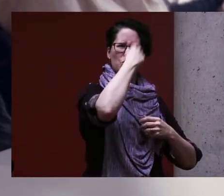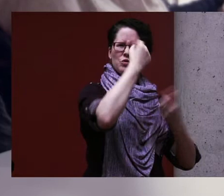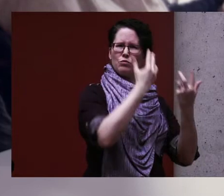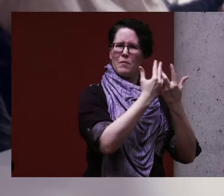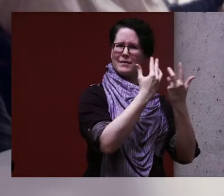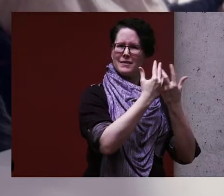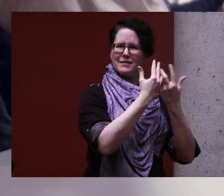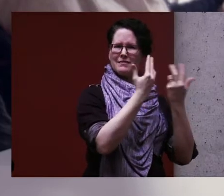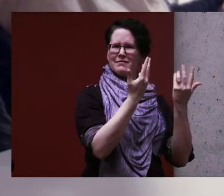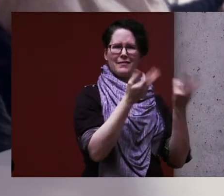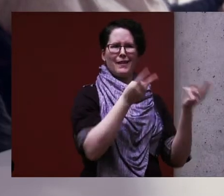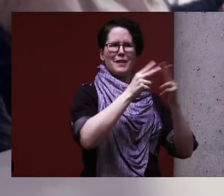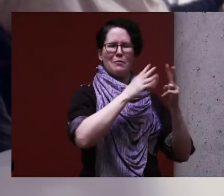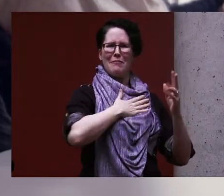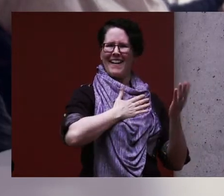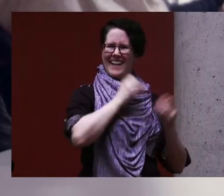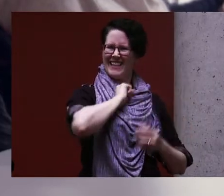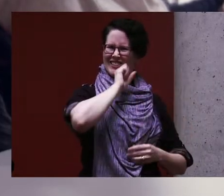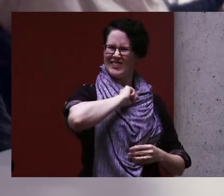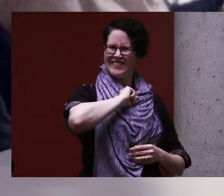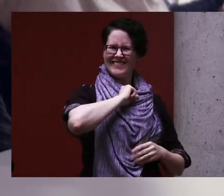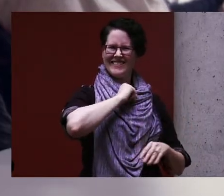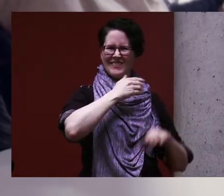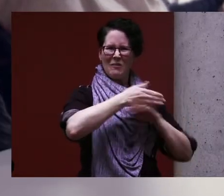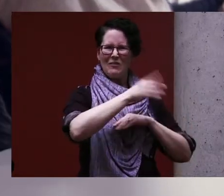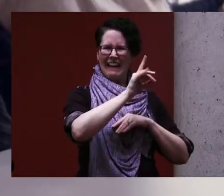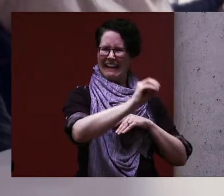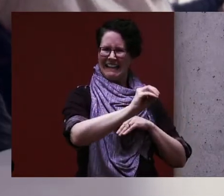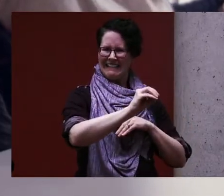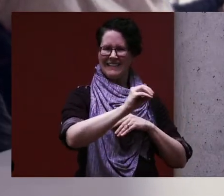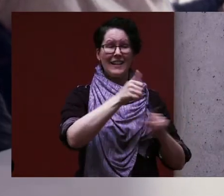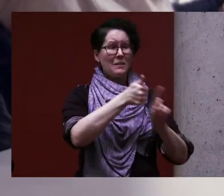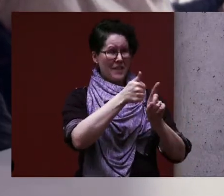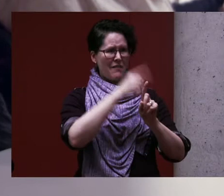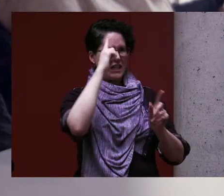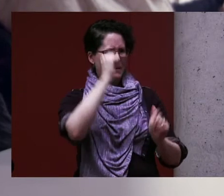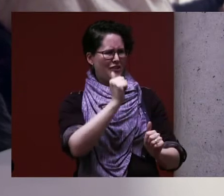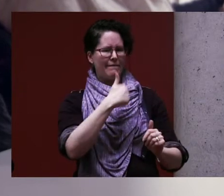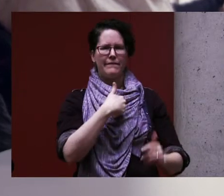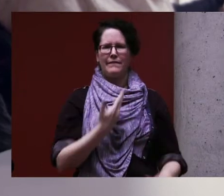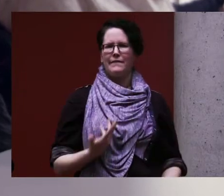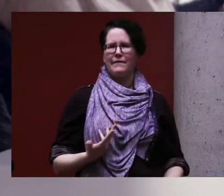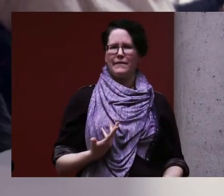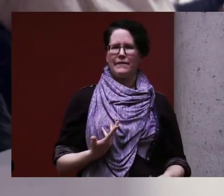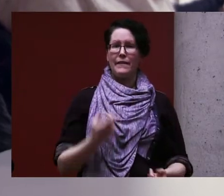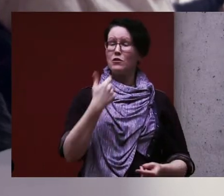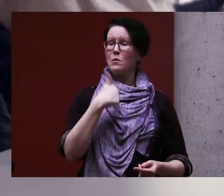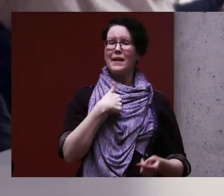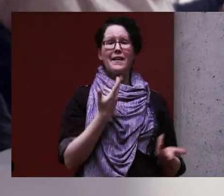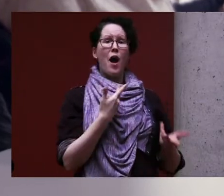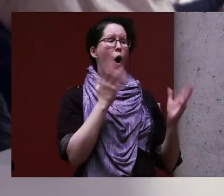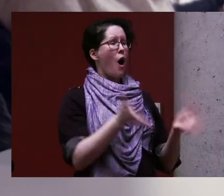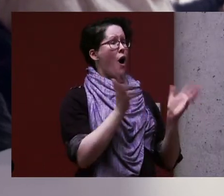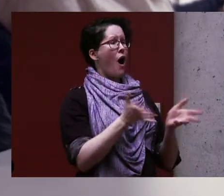with most of them suffering from dementia. It makes it impossible to even have